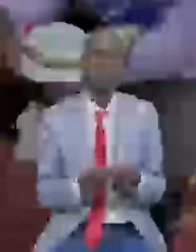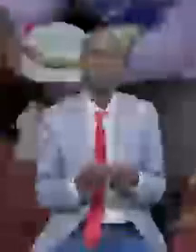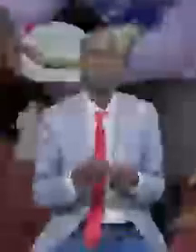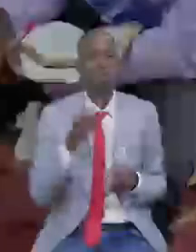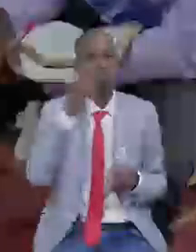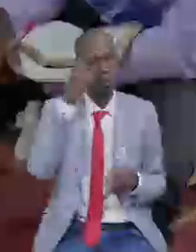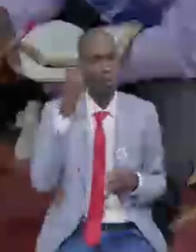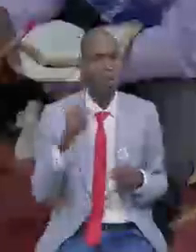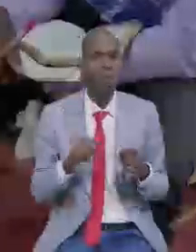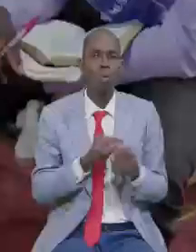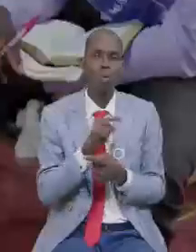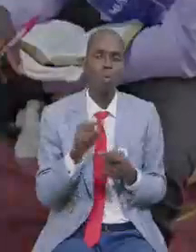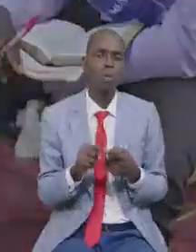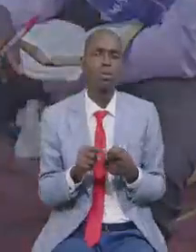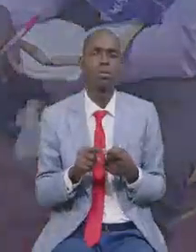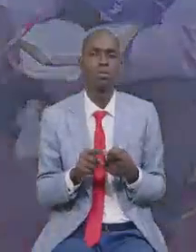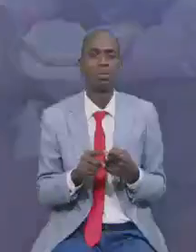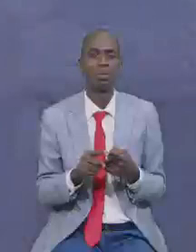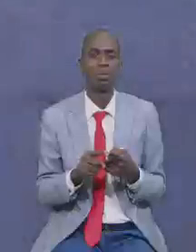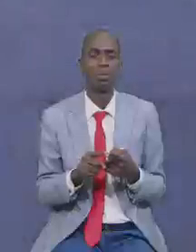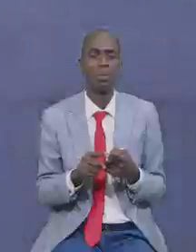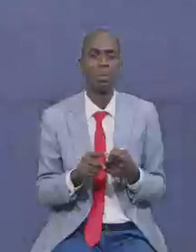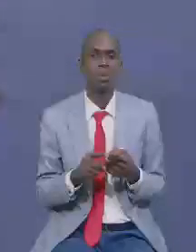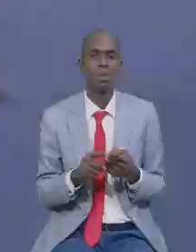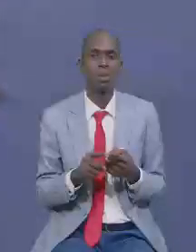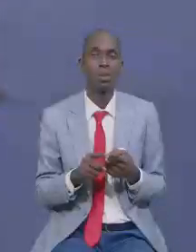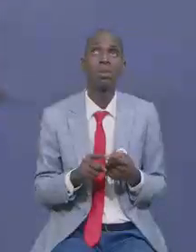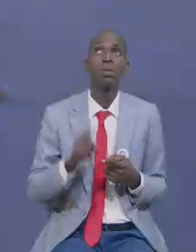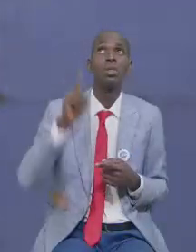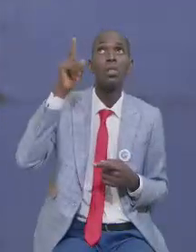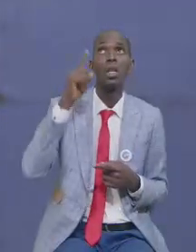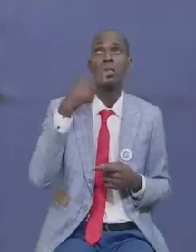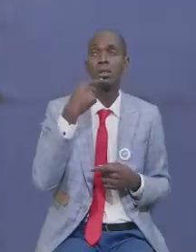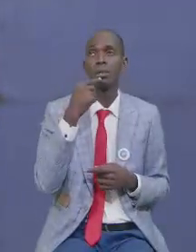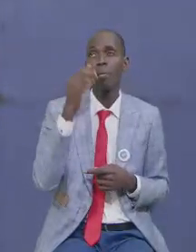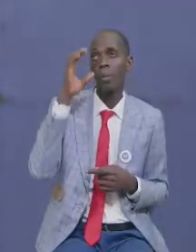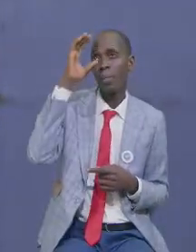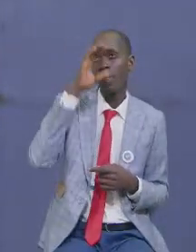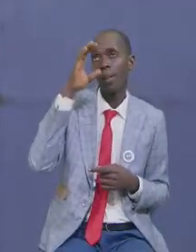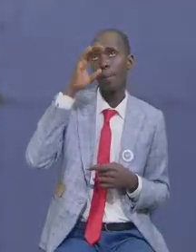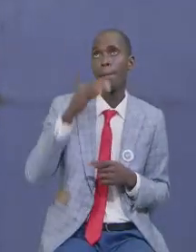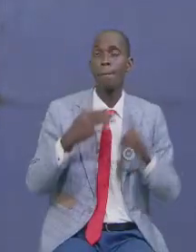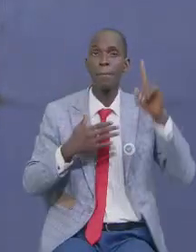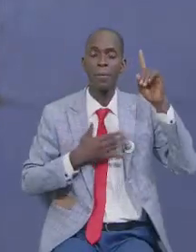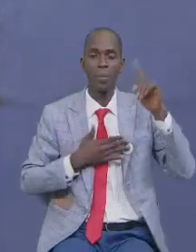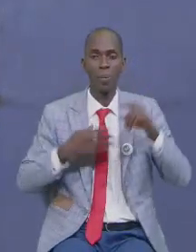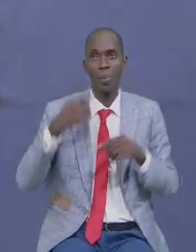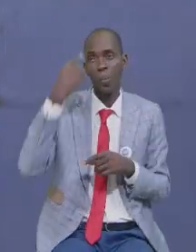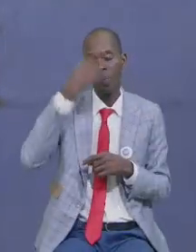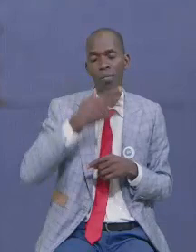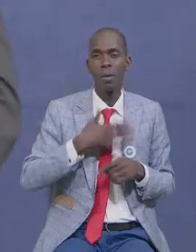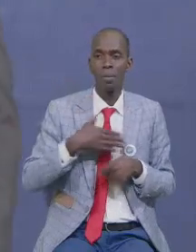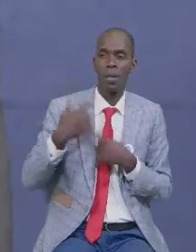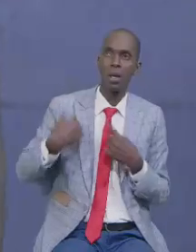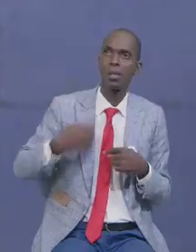Because when thou said, seek my face, my heart said unto